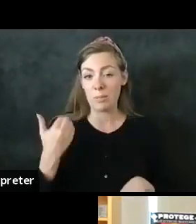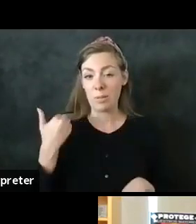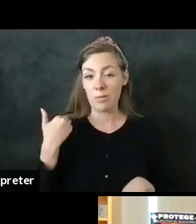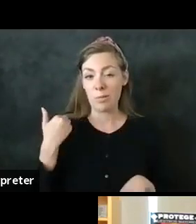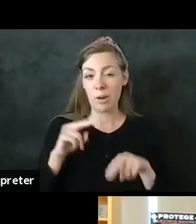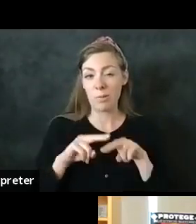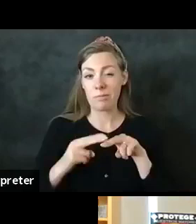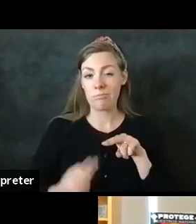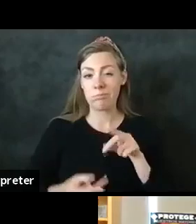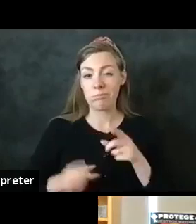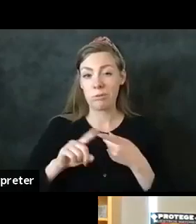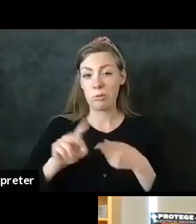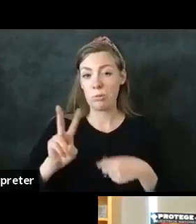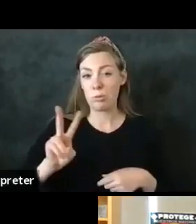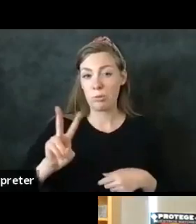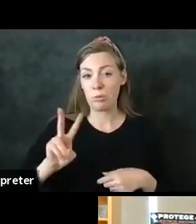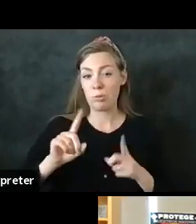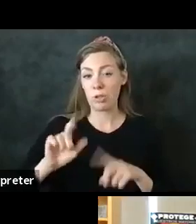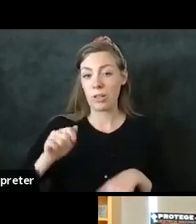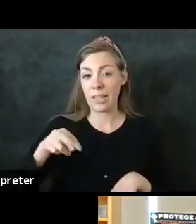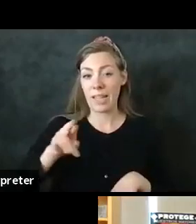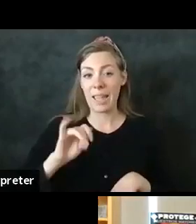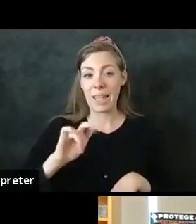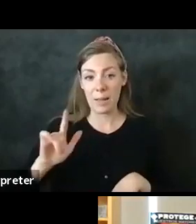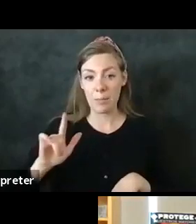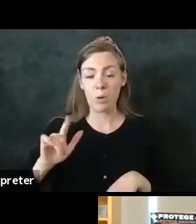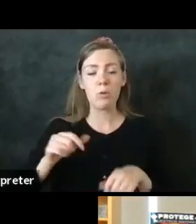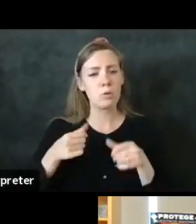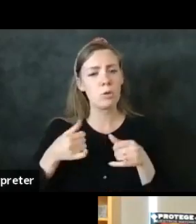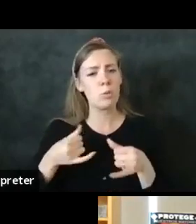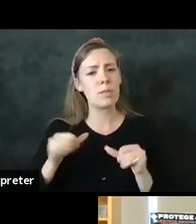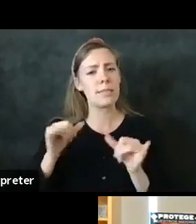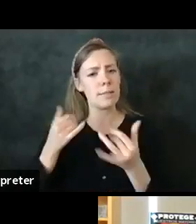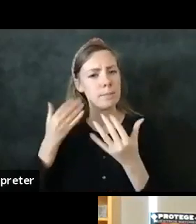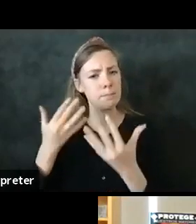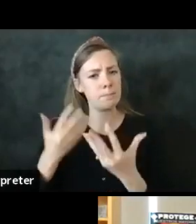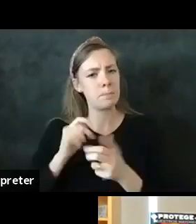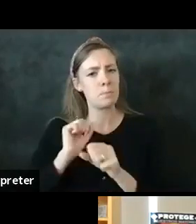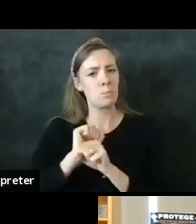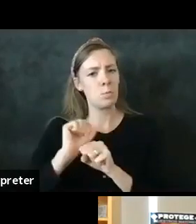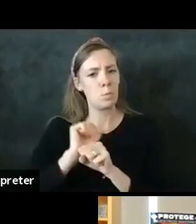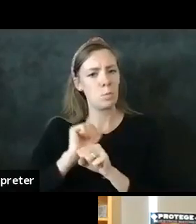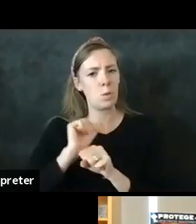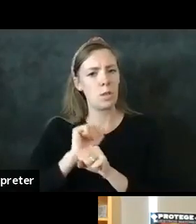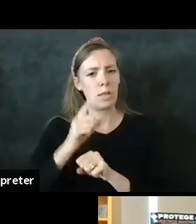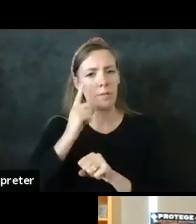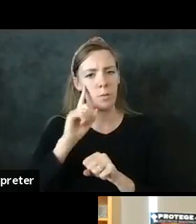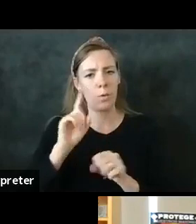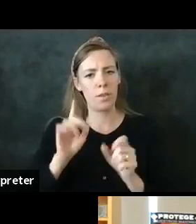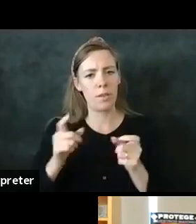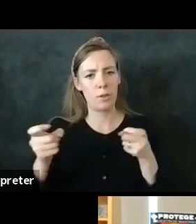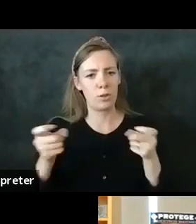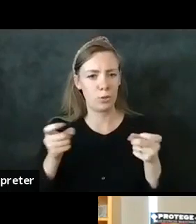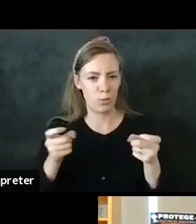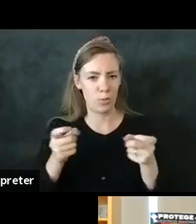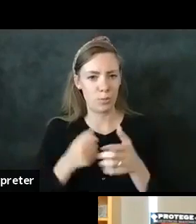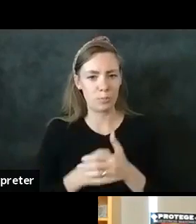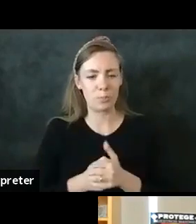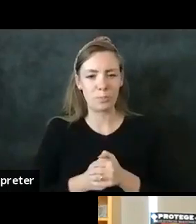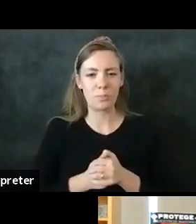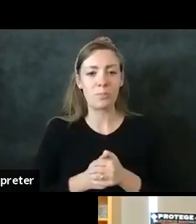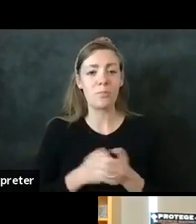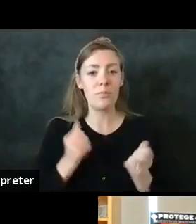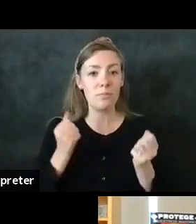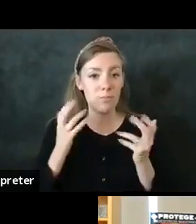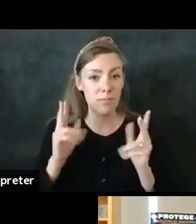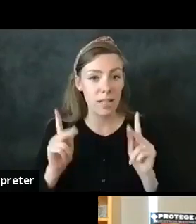2 in April. So we have a ways to go before we can say that we have this surge under control. We know that many people have